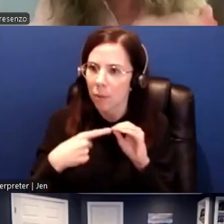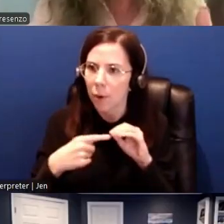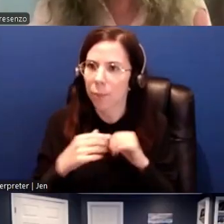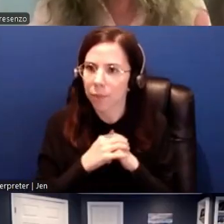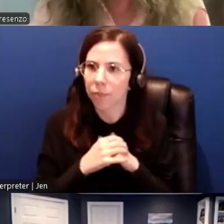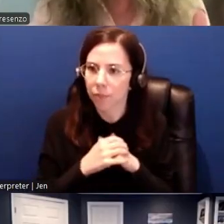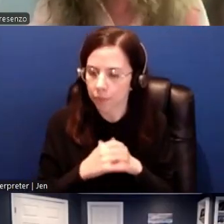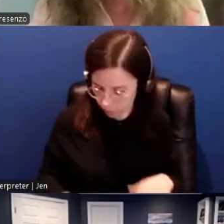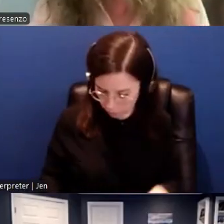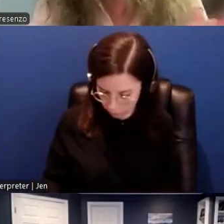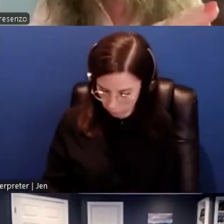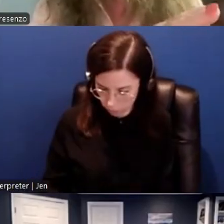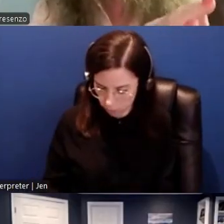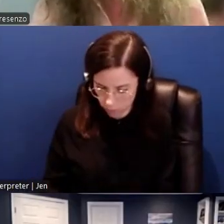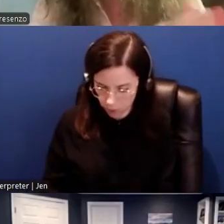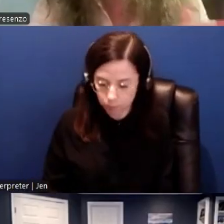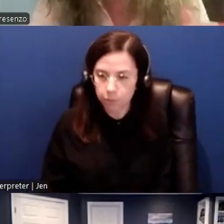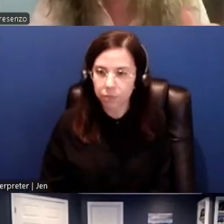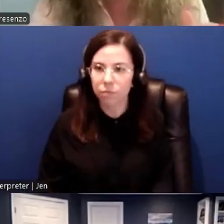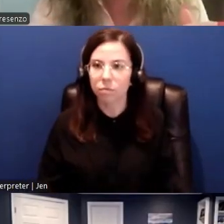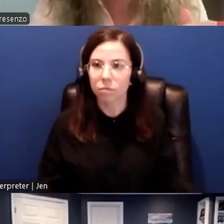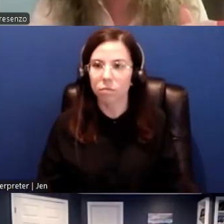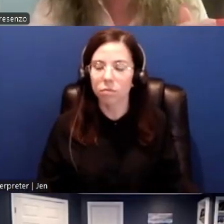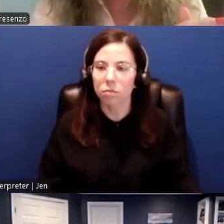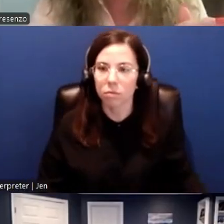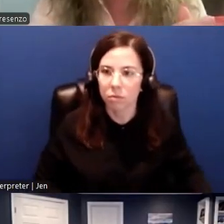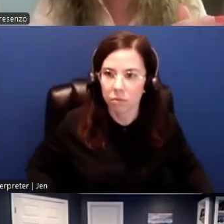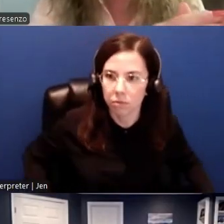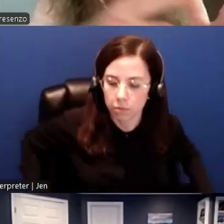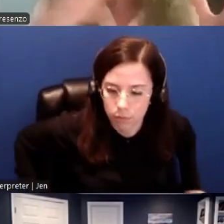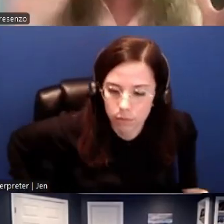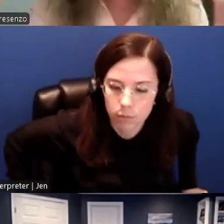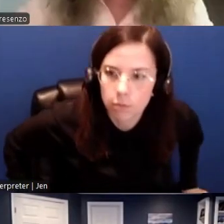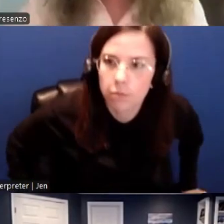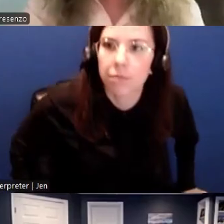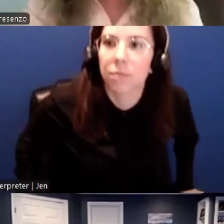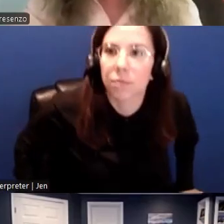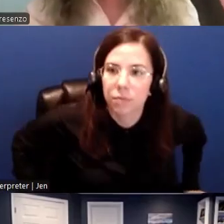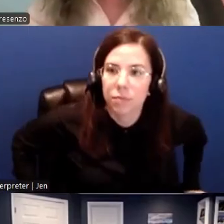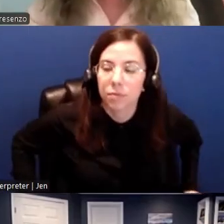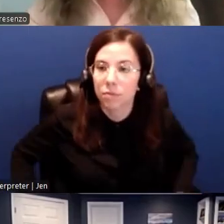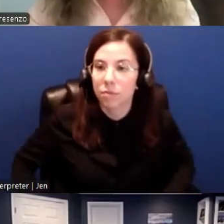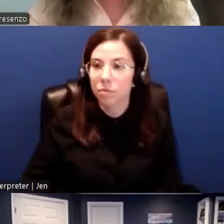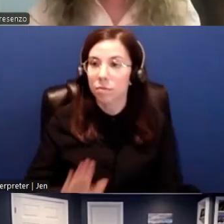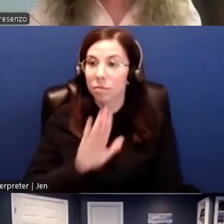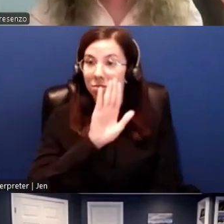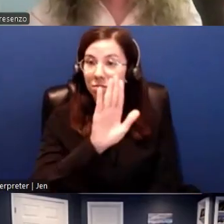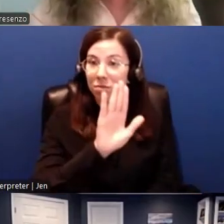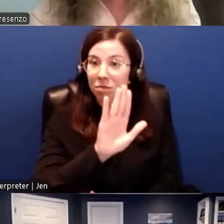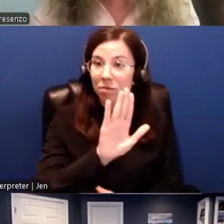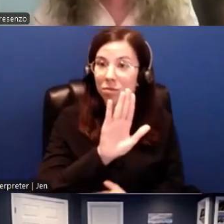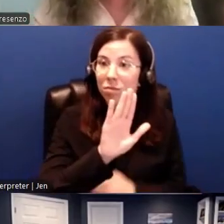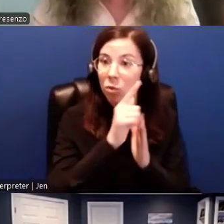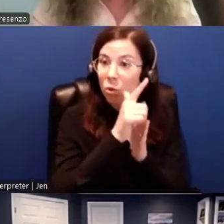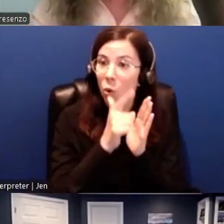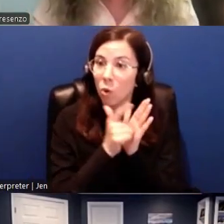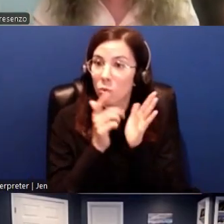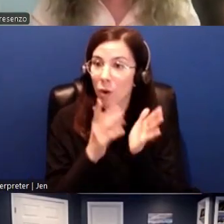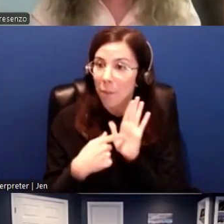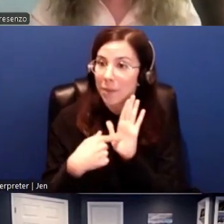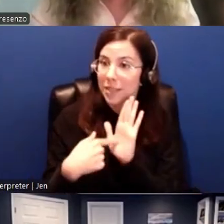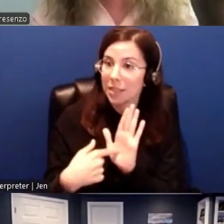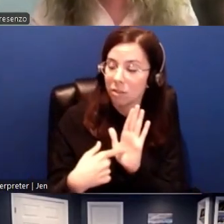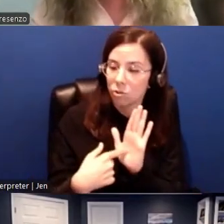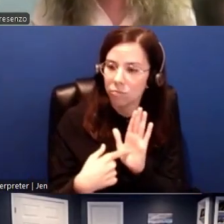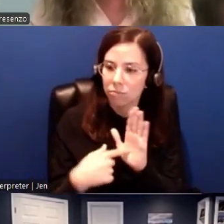it's that has to be, your representation is going to be based upon